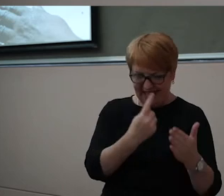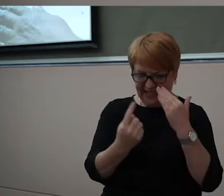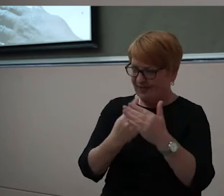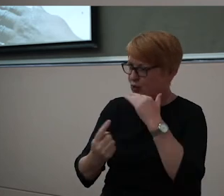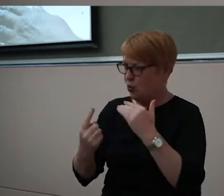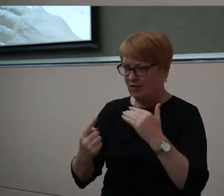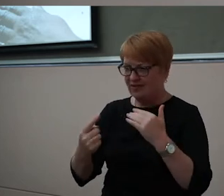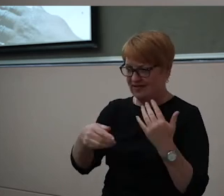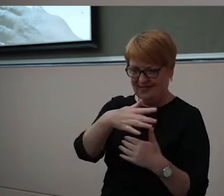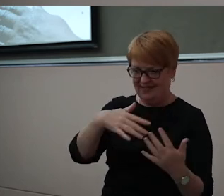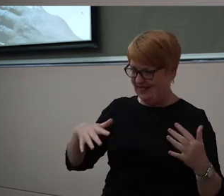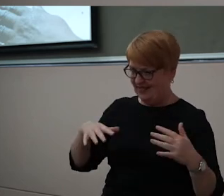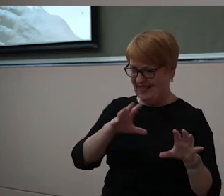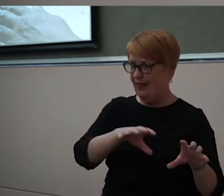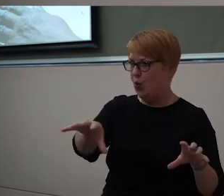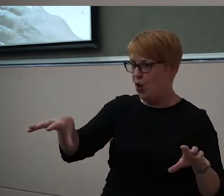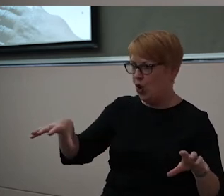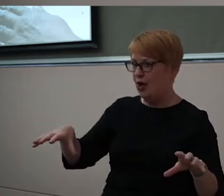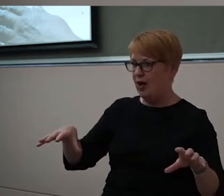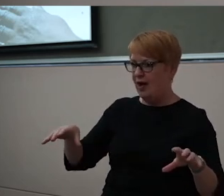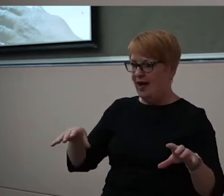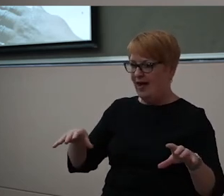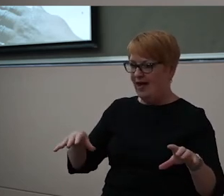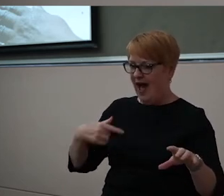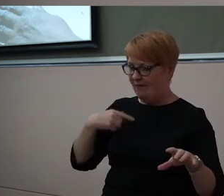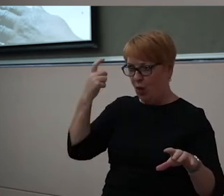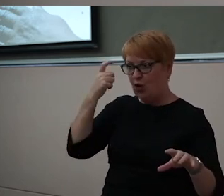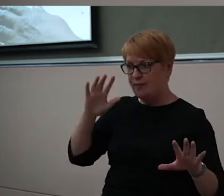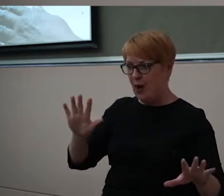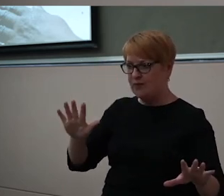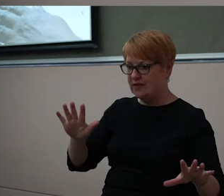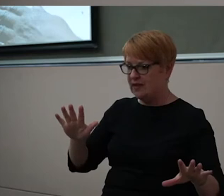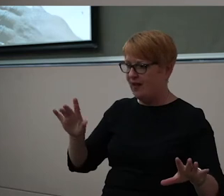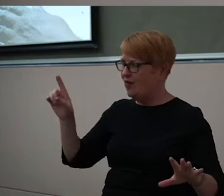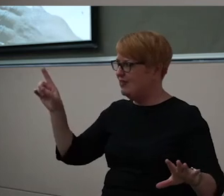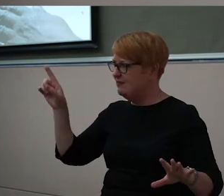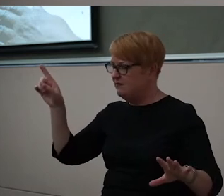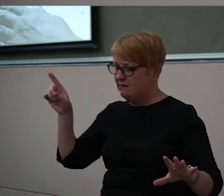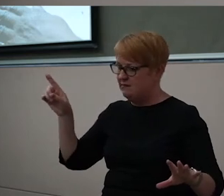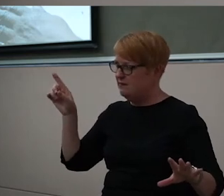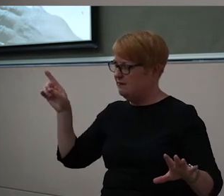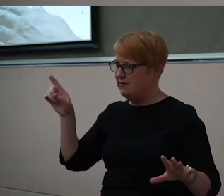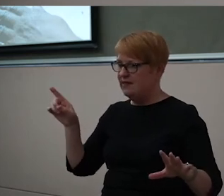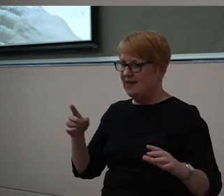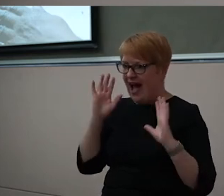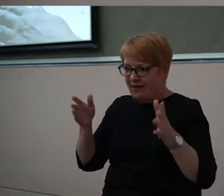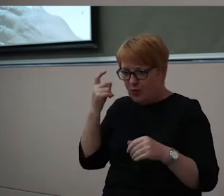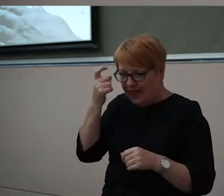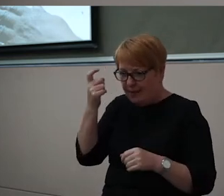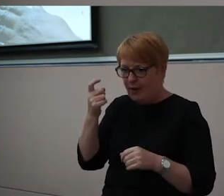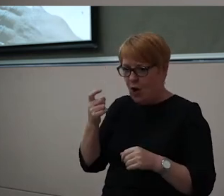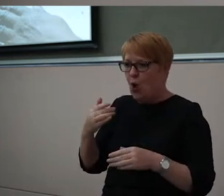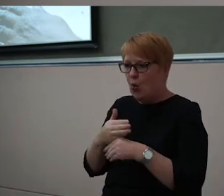first started the Simon Says with the gatherings, I had a therapist at the end of the session, and now